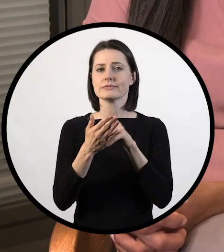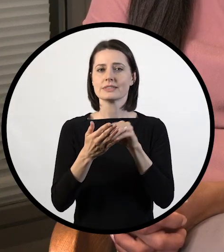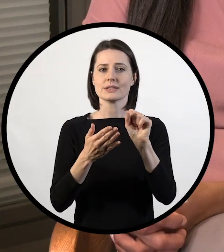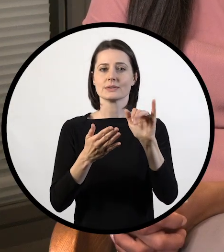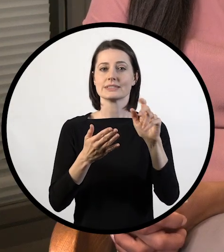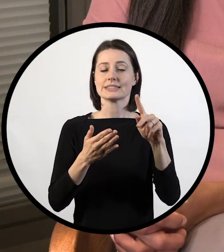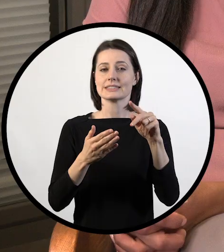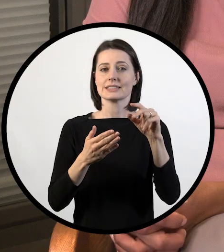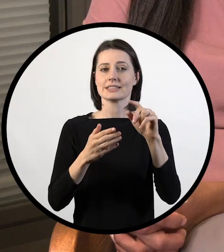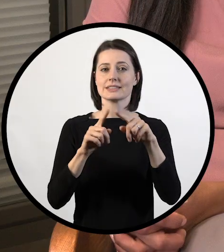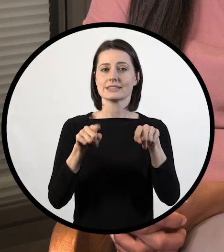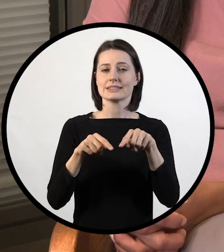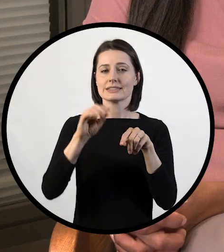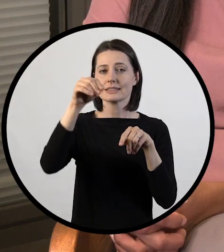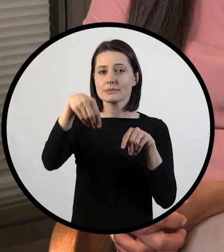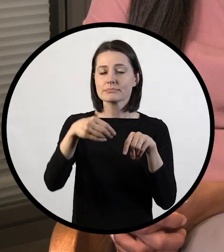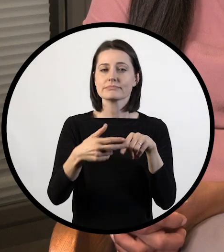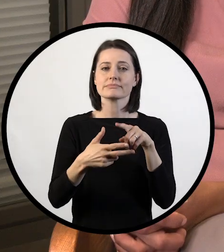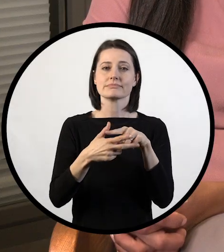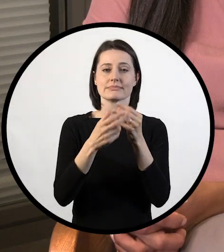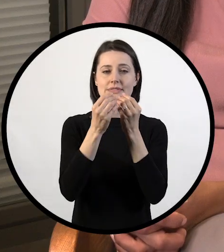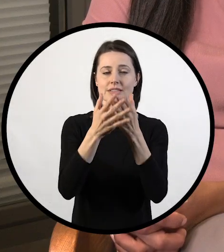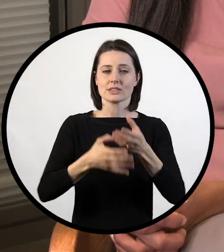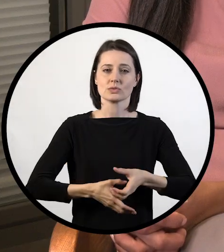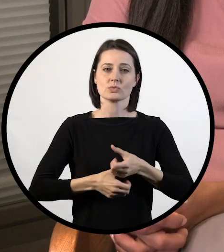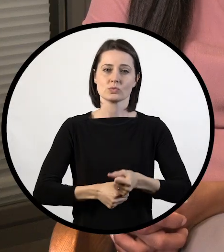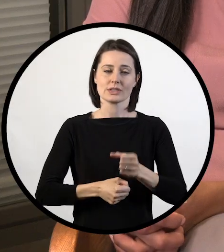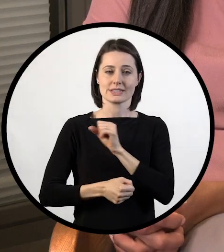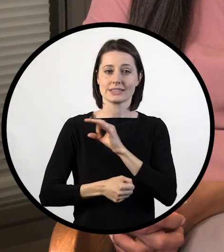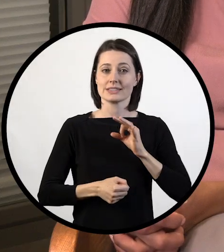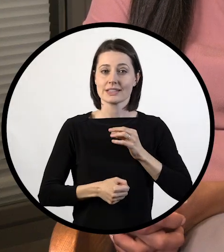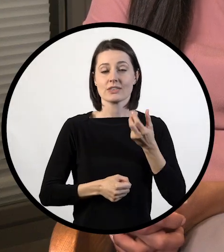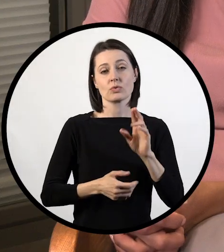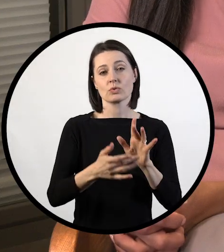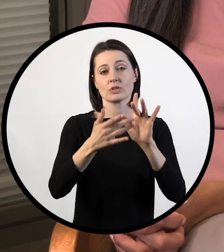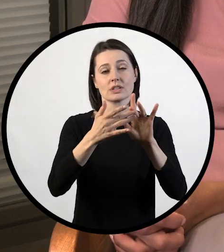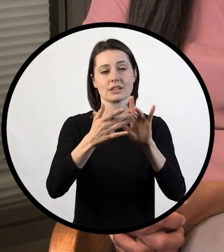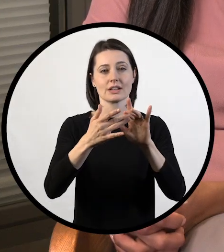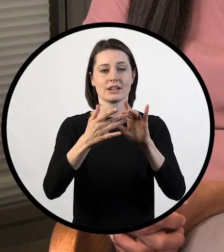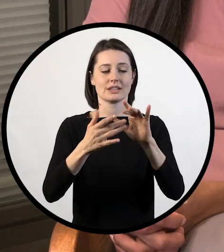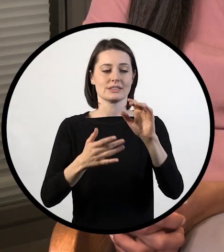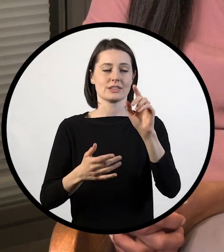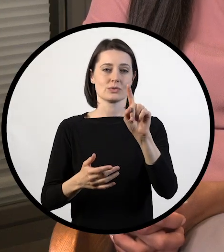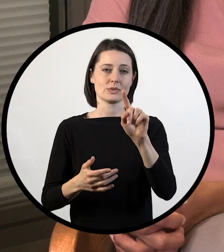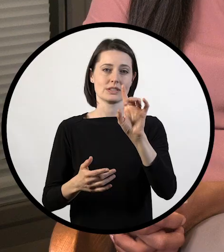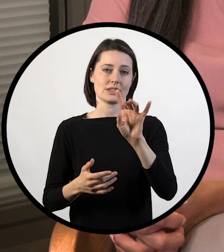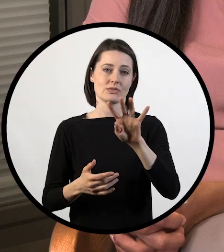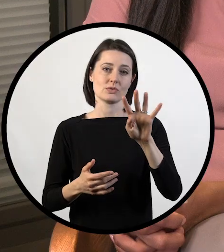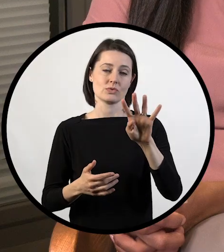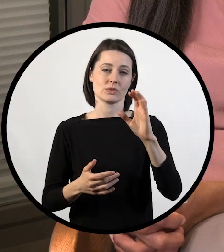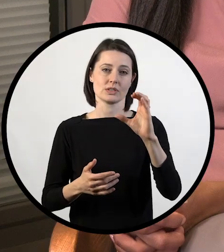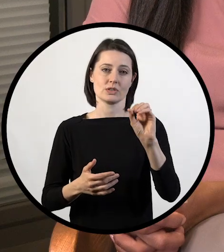sick slip, tell Trusted Youth Services Center staff, or call the hotline at